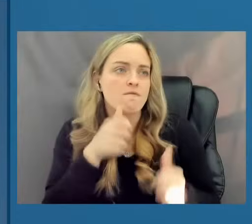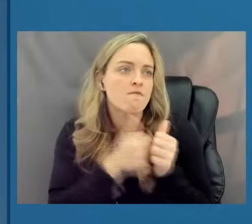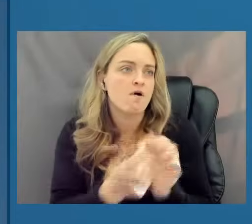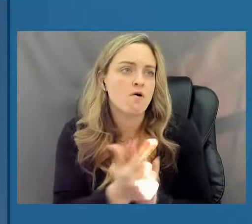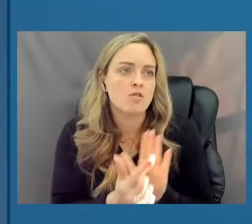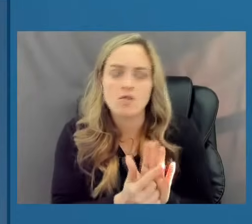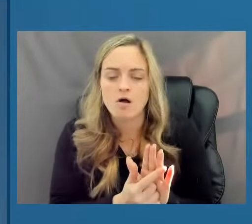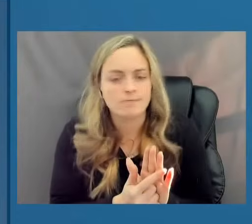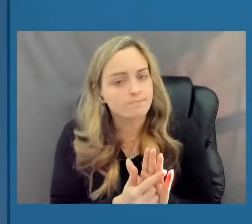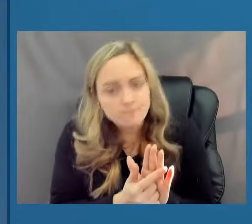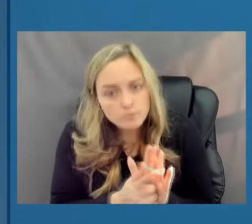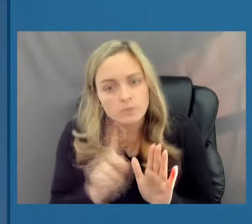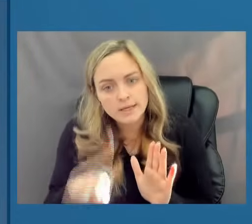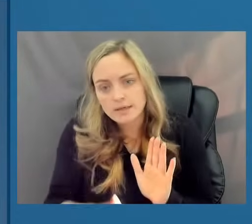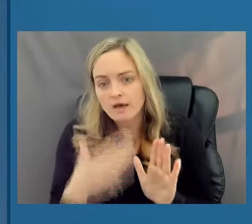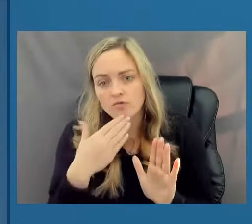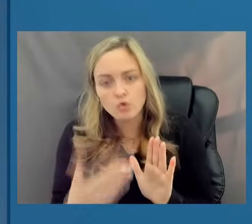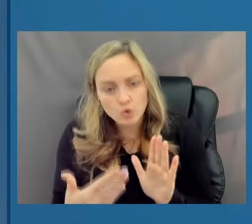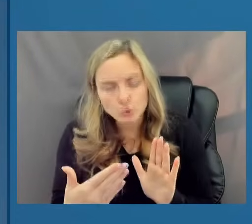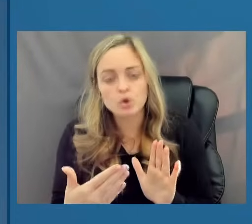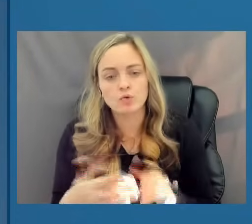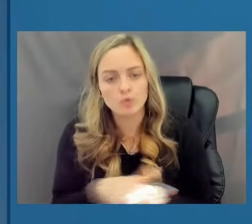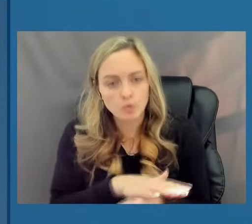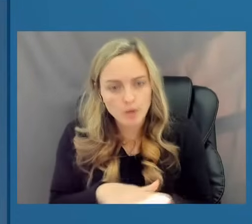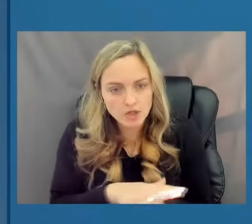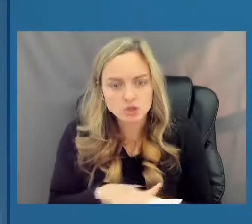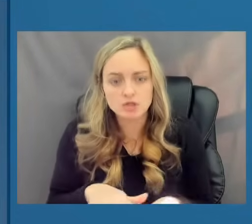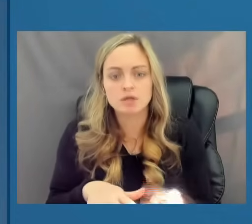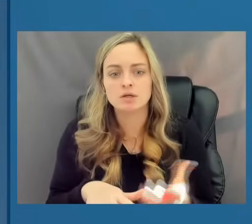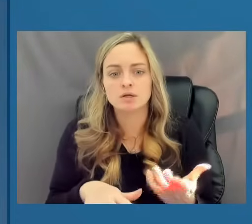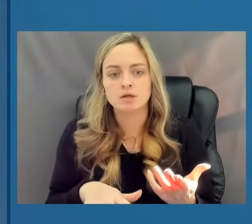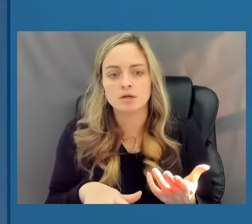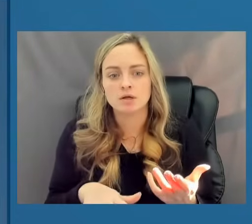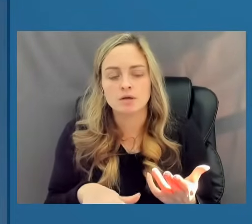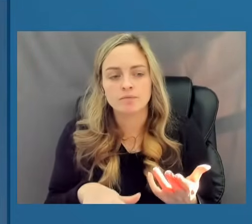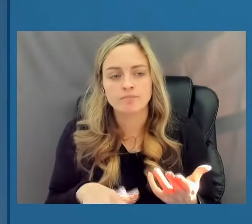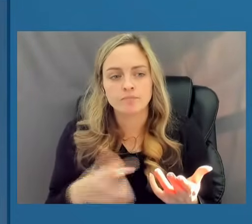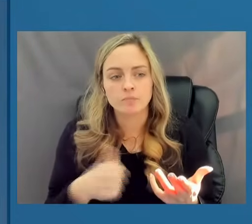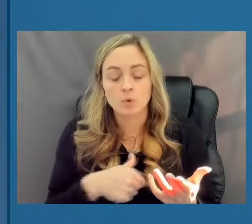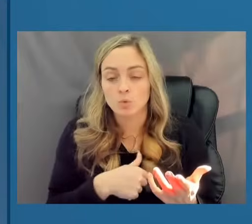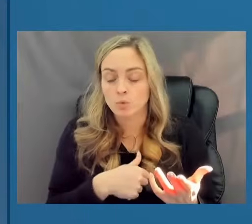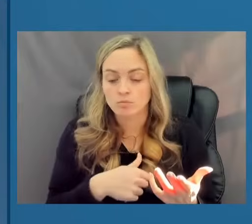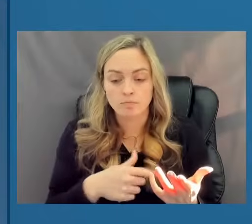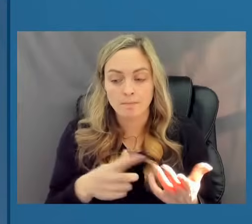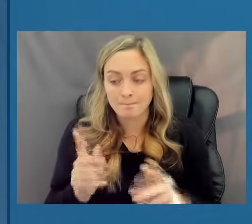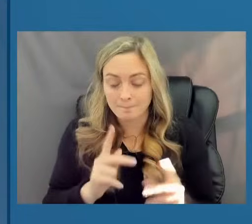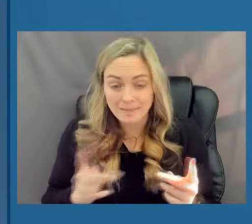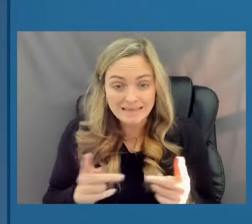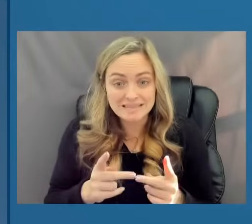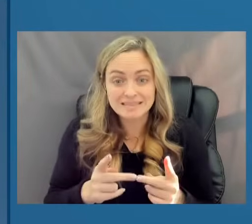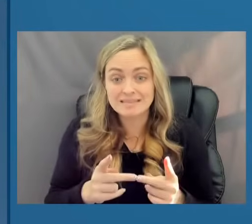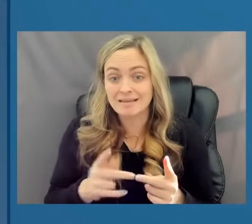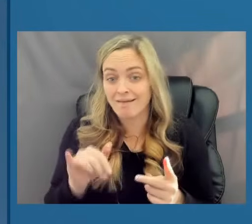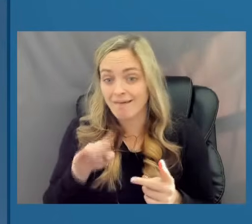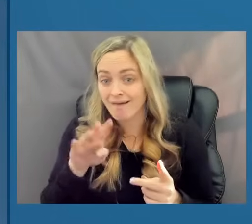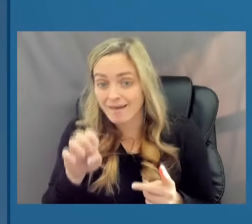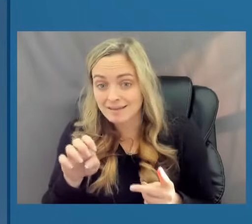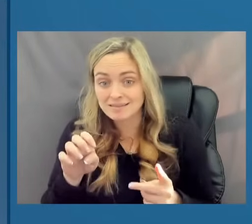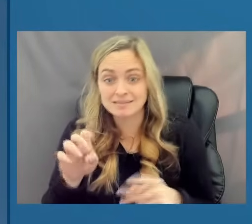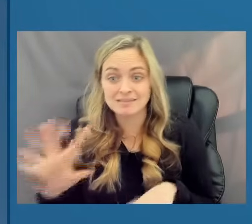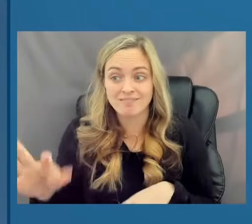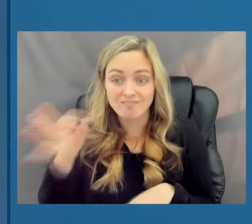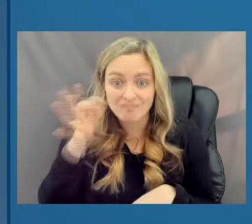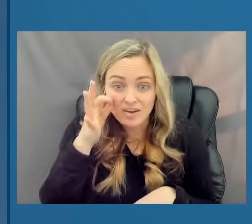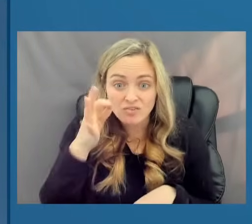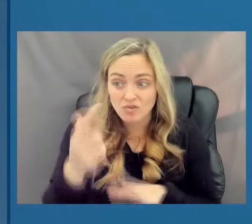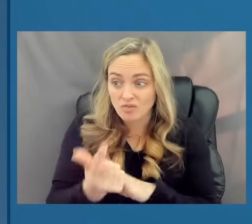locations. I laid out a series of sensitive locations that will be off limits to ICE civil immigration enforcement unless they